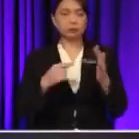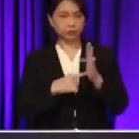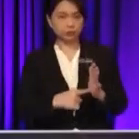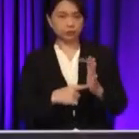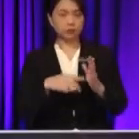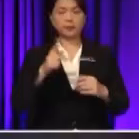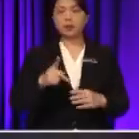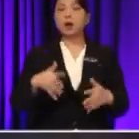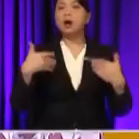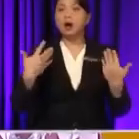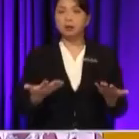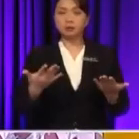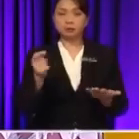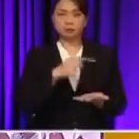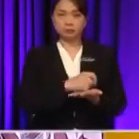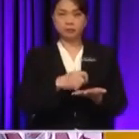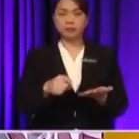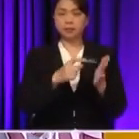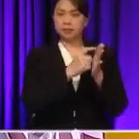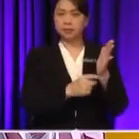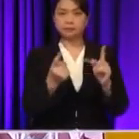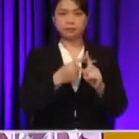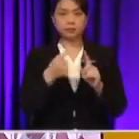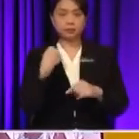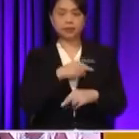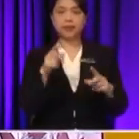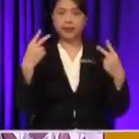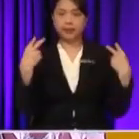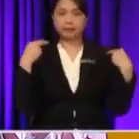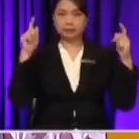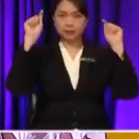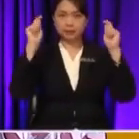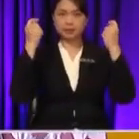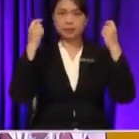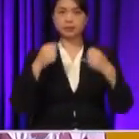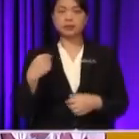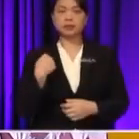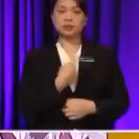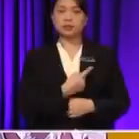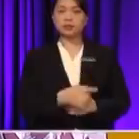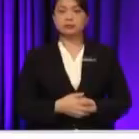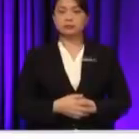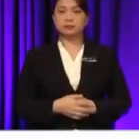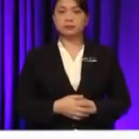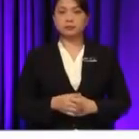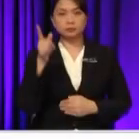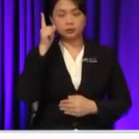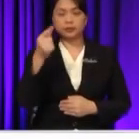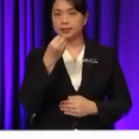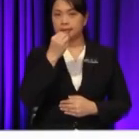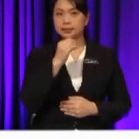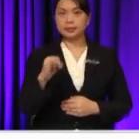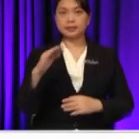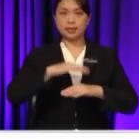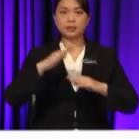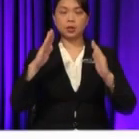an article. So first we have a title. So the title has been given over there. So the title is Eating at Home. And we